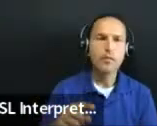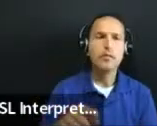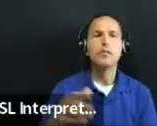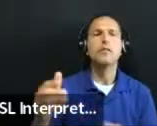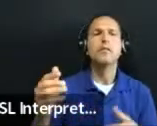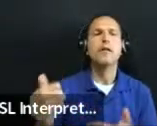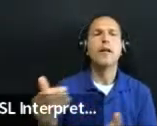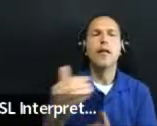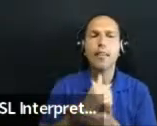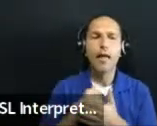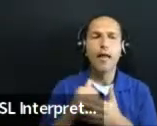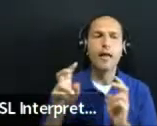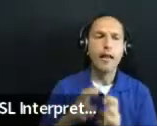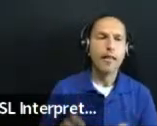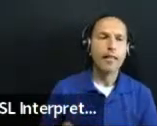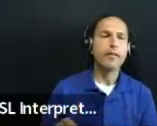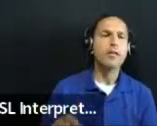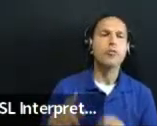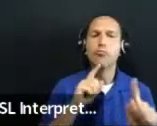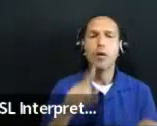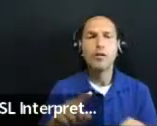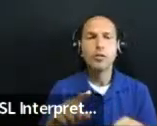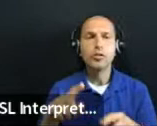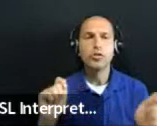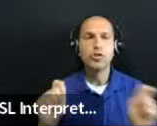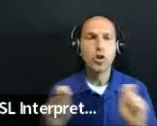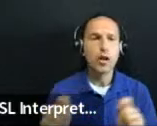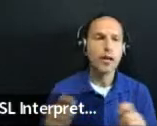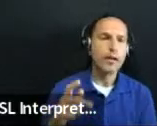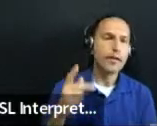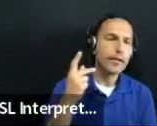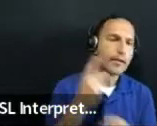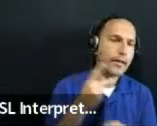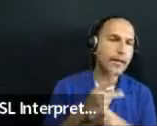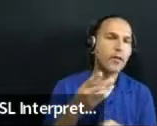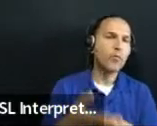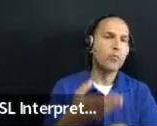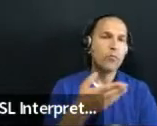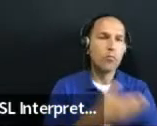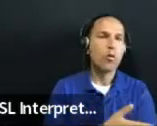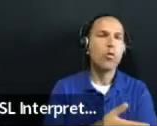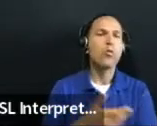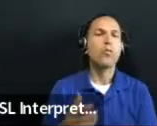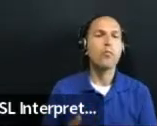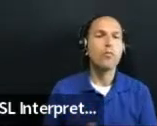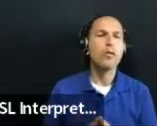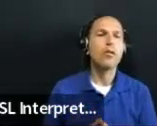to change, continuously improve, create workflow, and repeat.